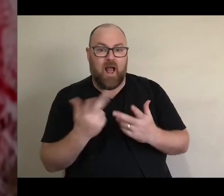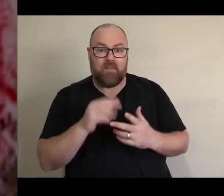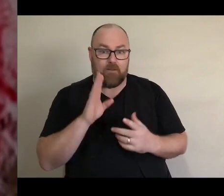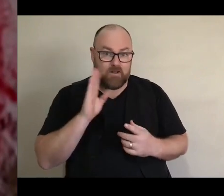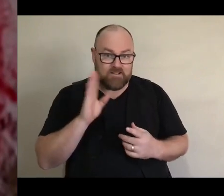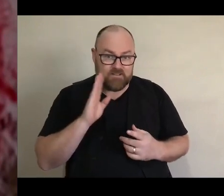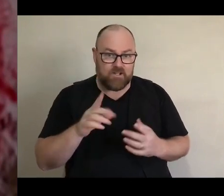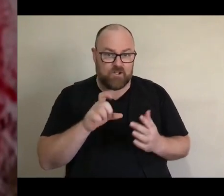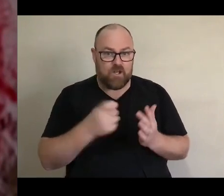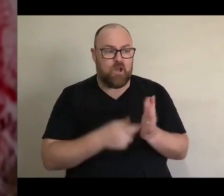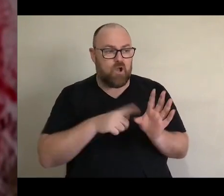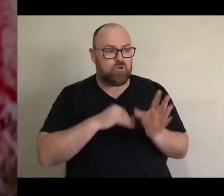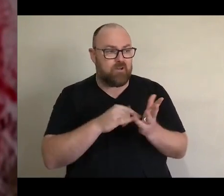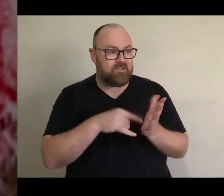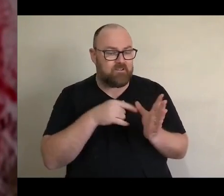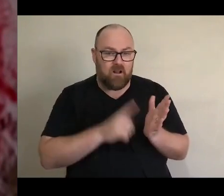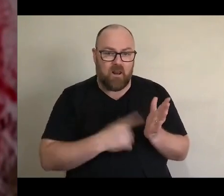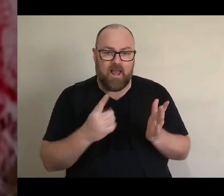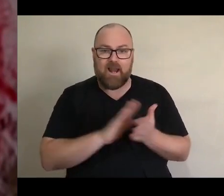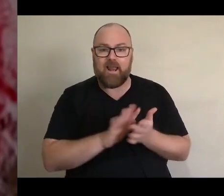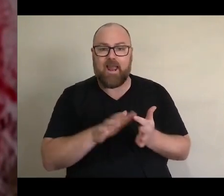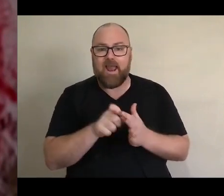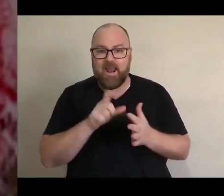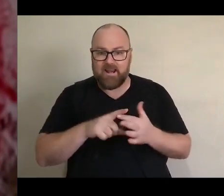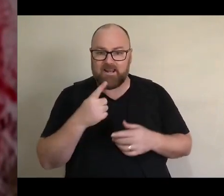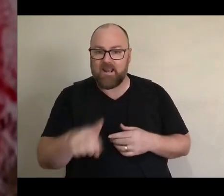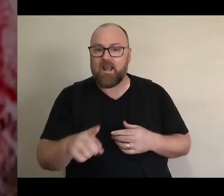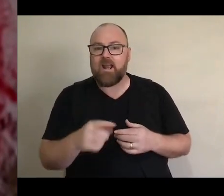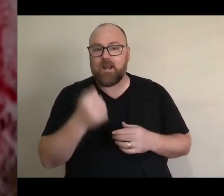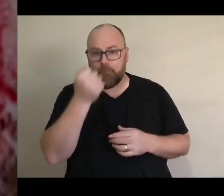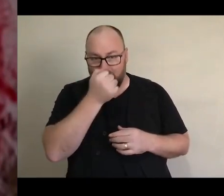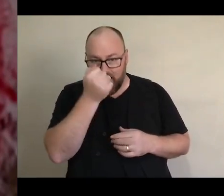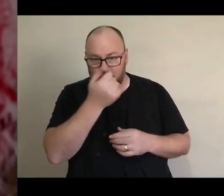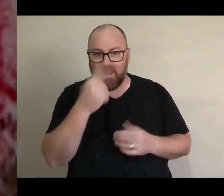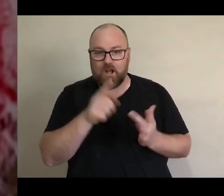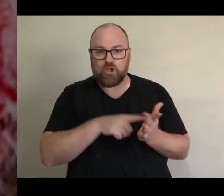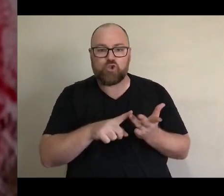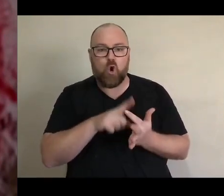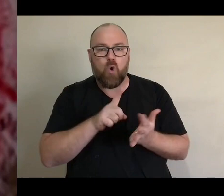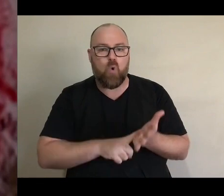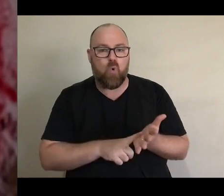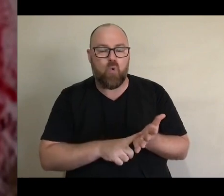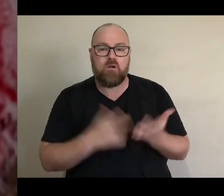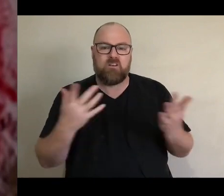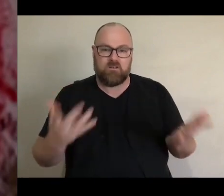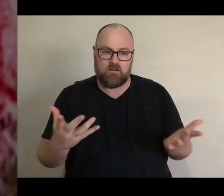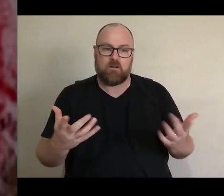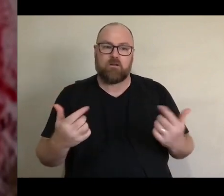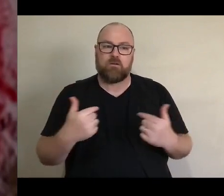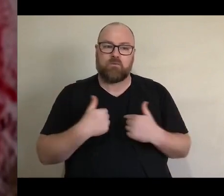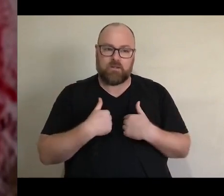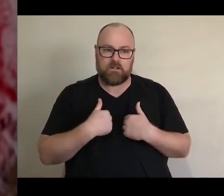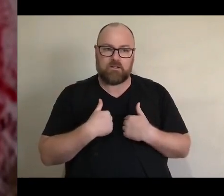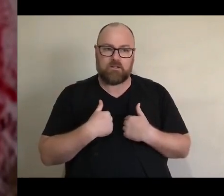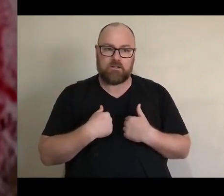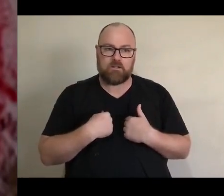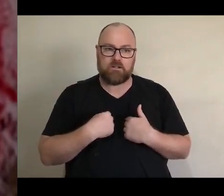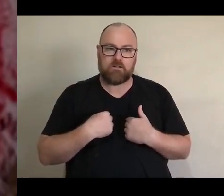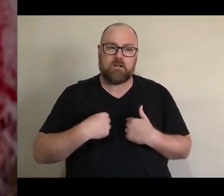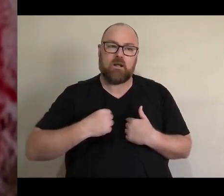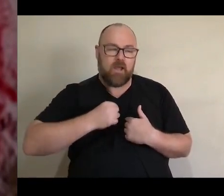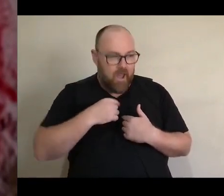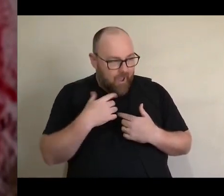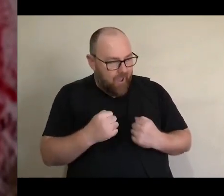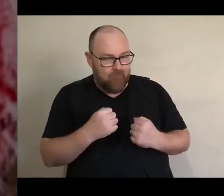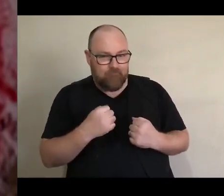Crystal's presentation and our Māori sister and Joel Spring, we can find a curiosity, and